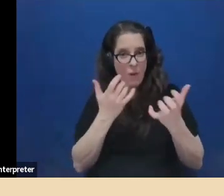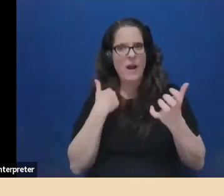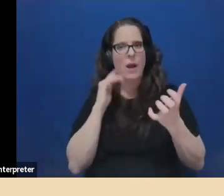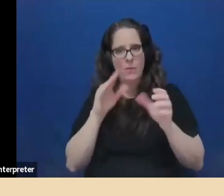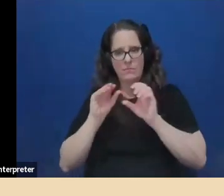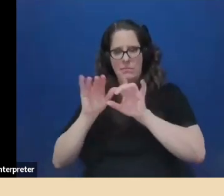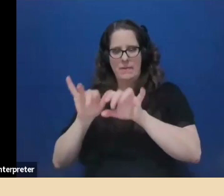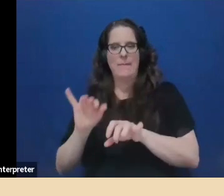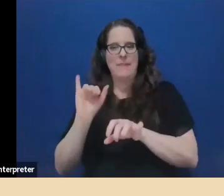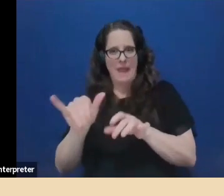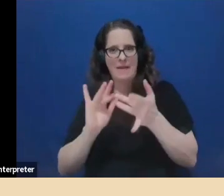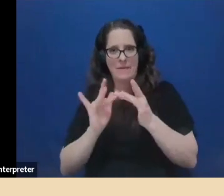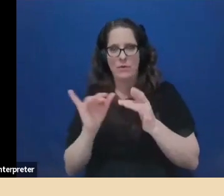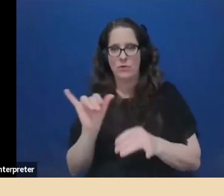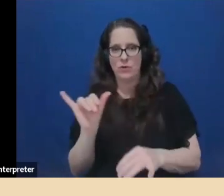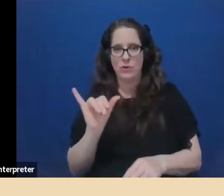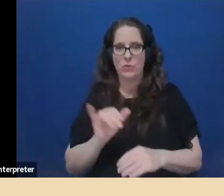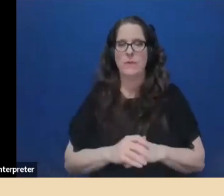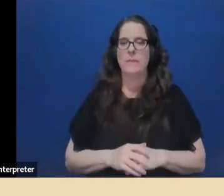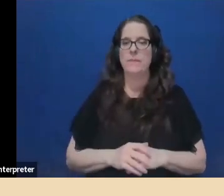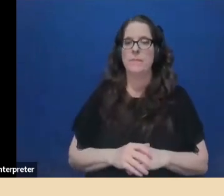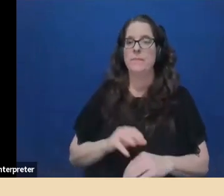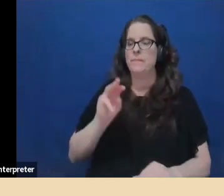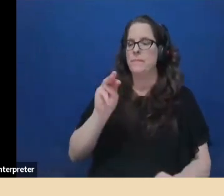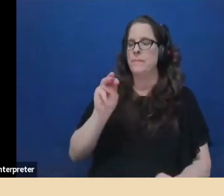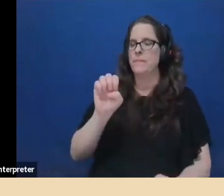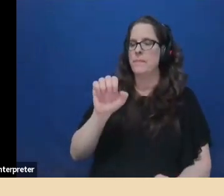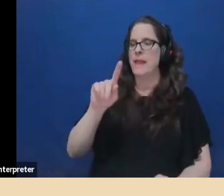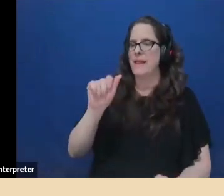fantastic. Andy, if you want to stop sharing, I can